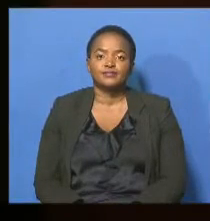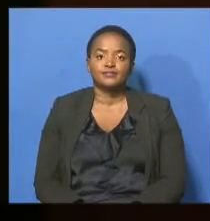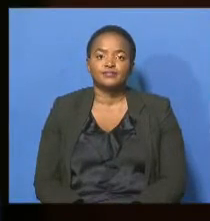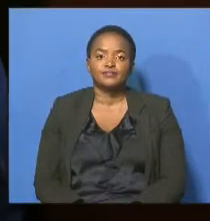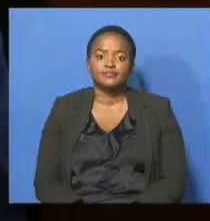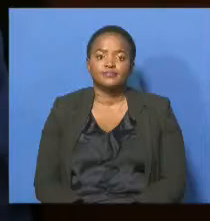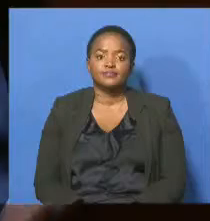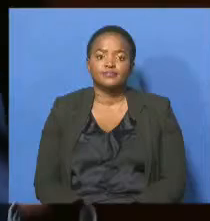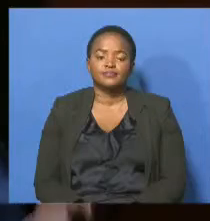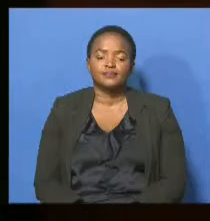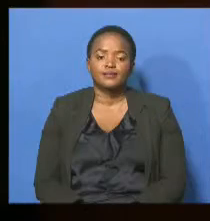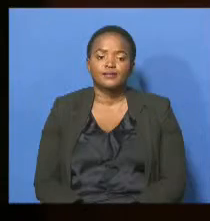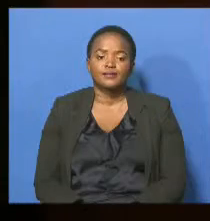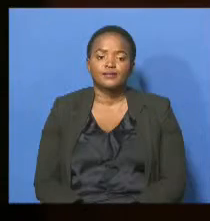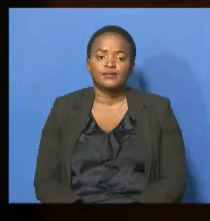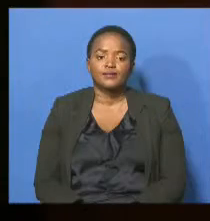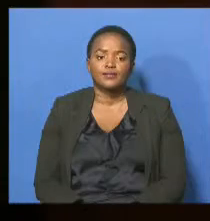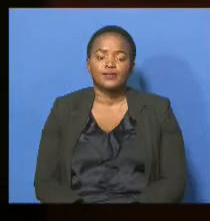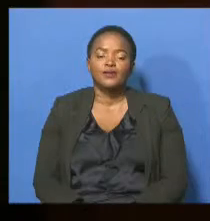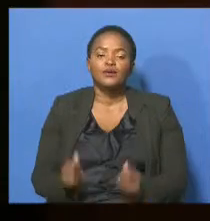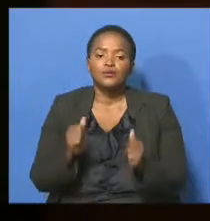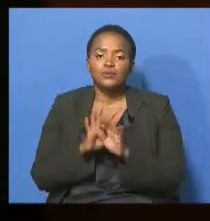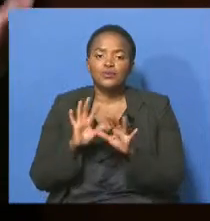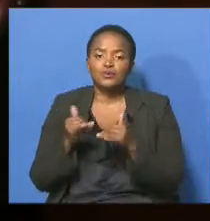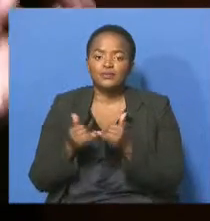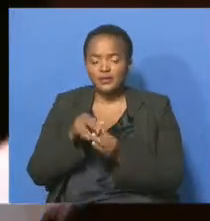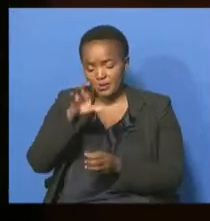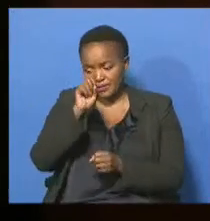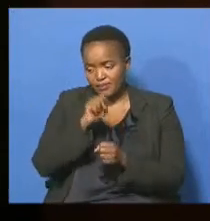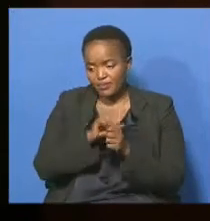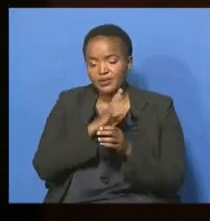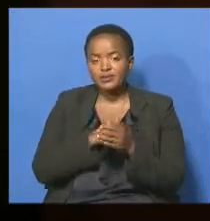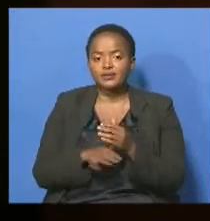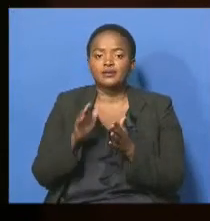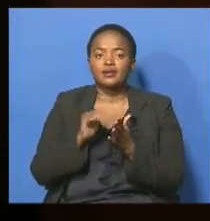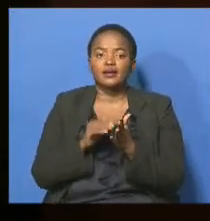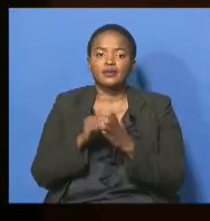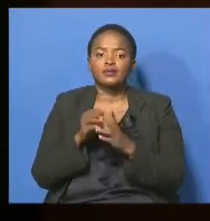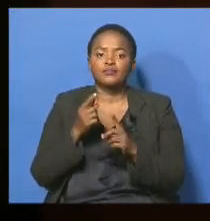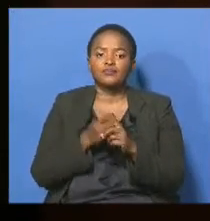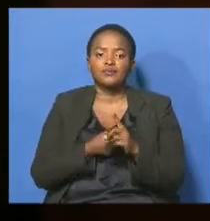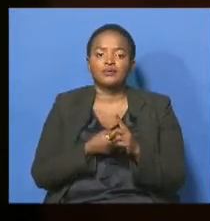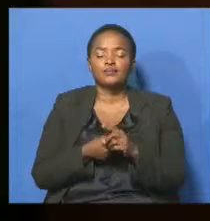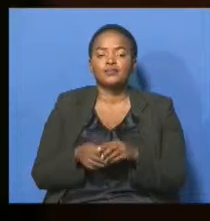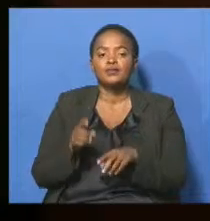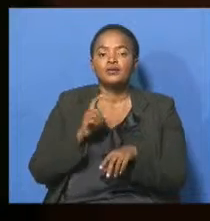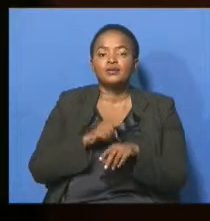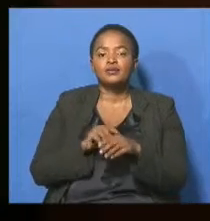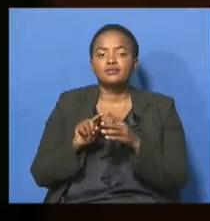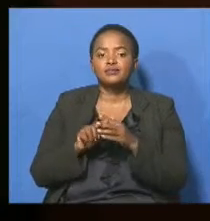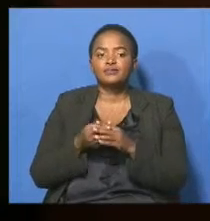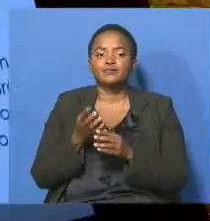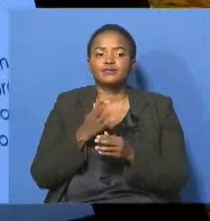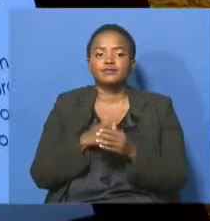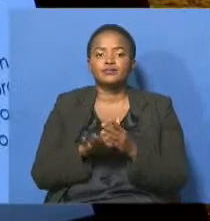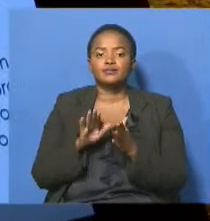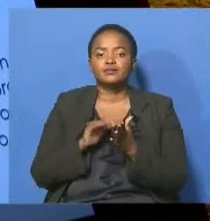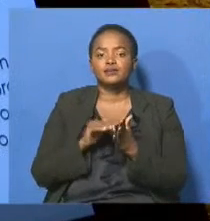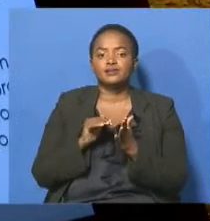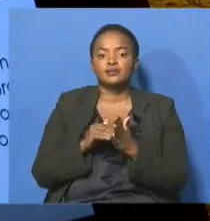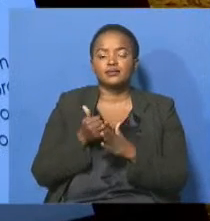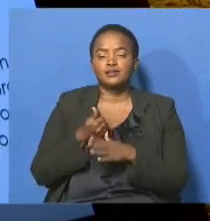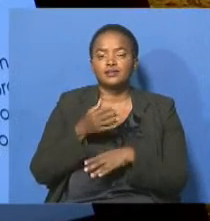That's an overview on our community policing. Like I said, from the time of inception